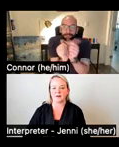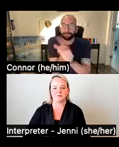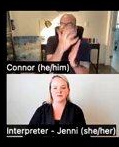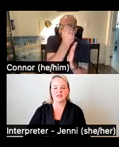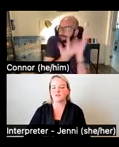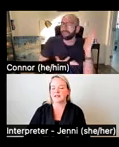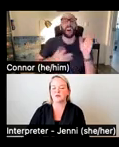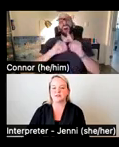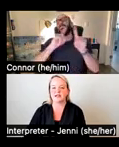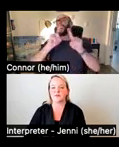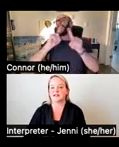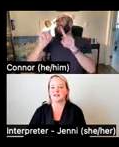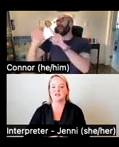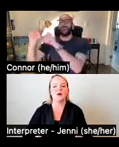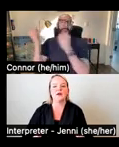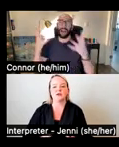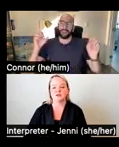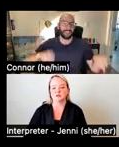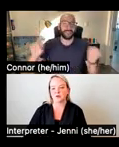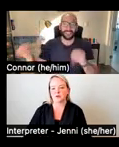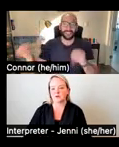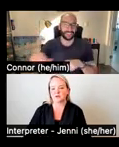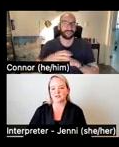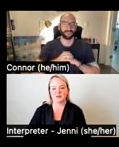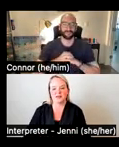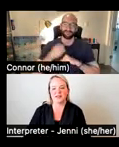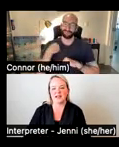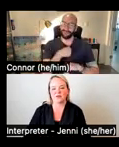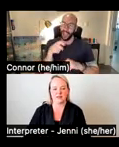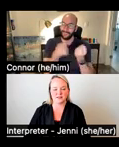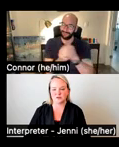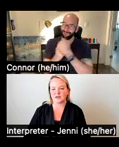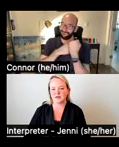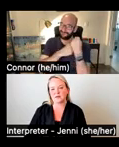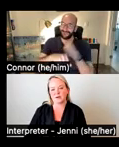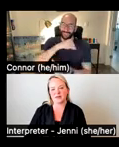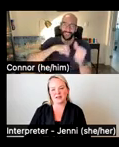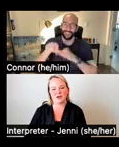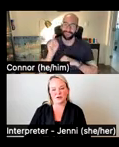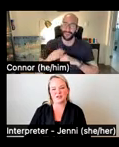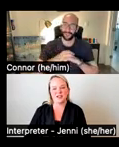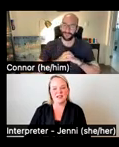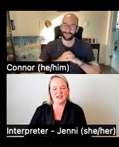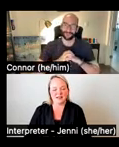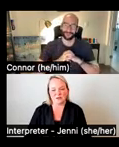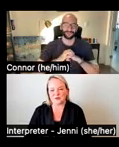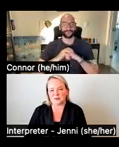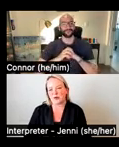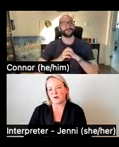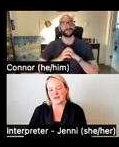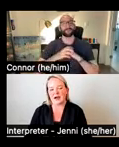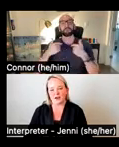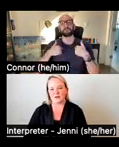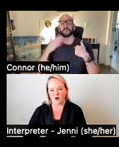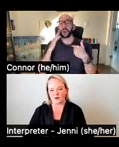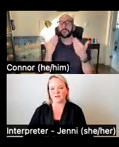language, different languages that we need. So there's so many resources that we can have with this directory. So I really encourage, the